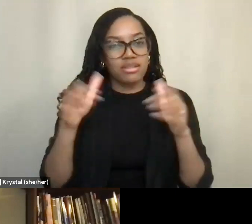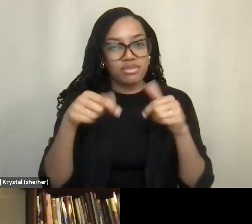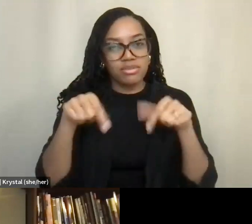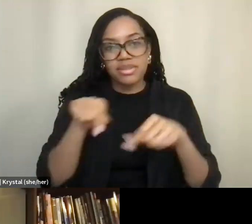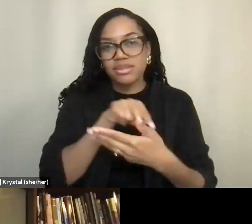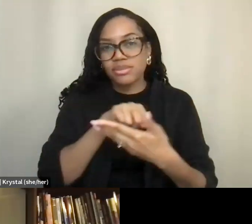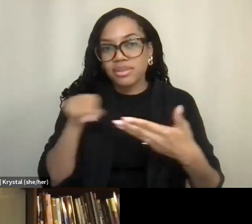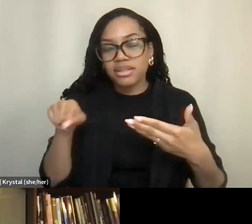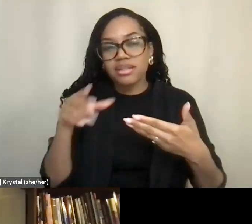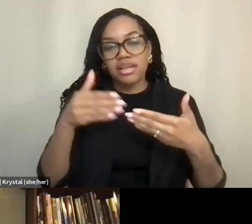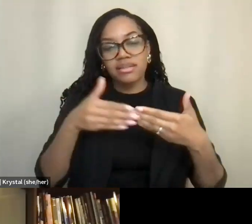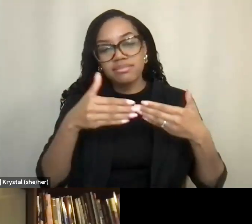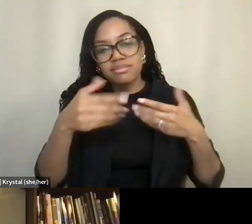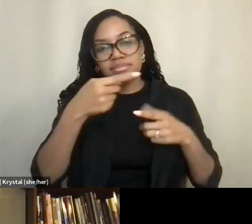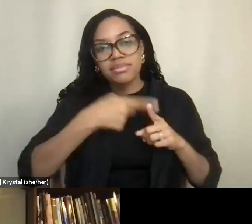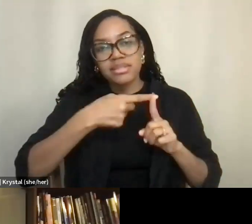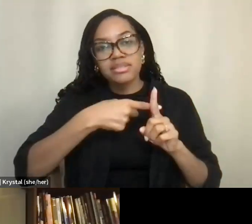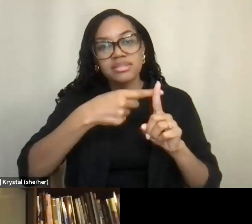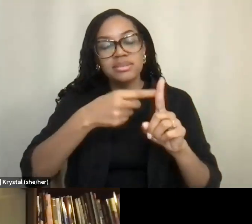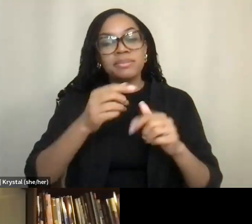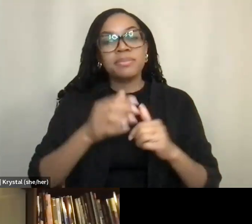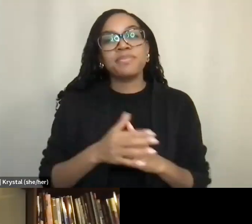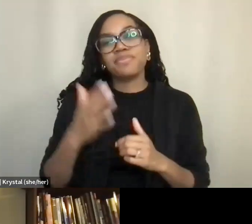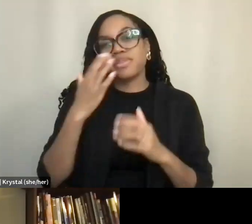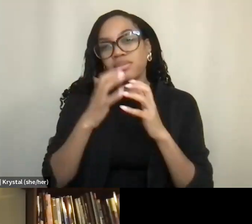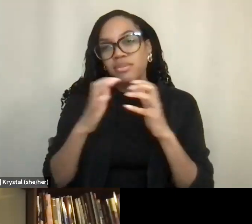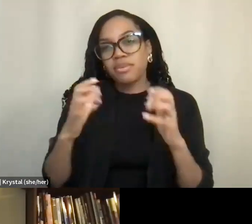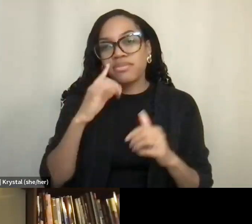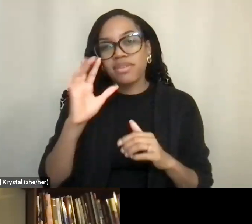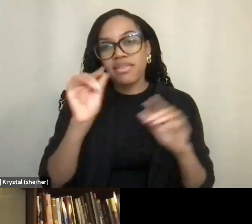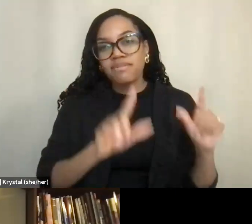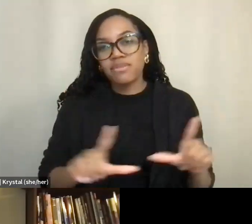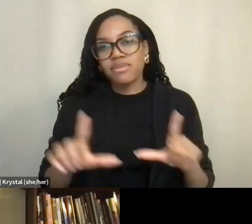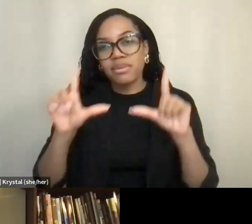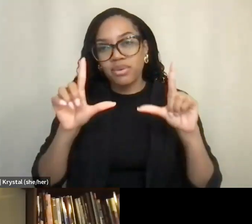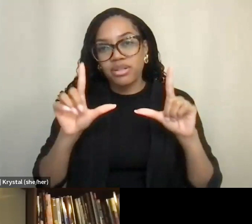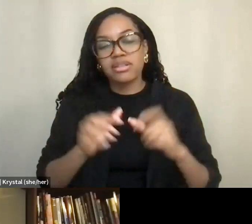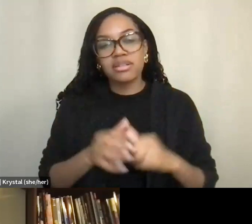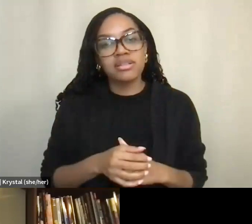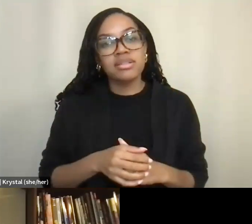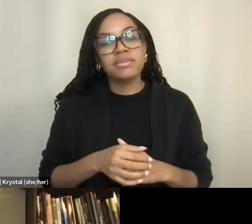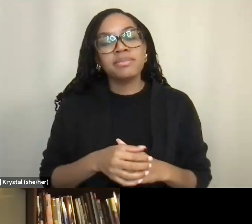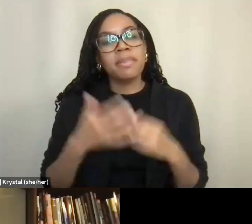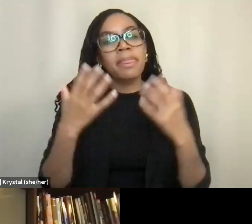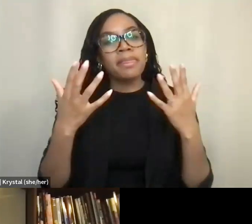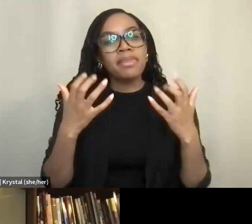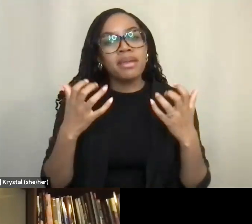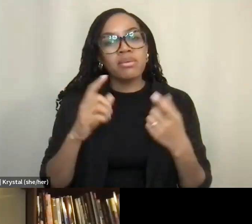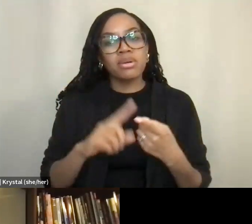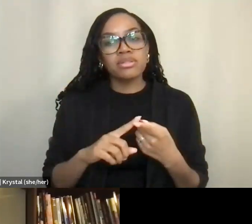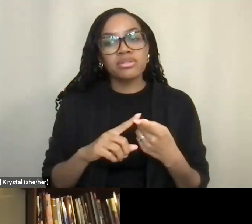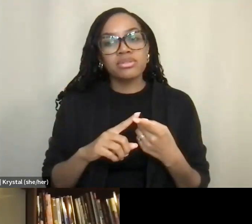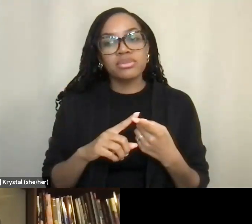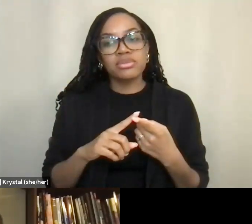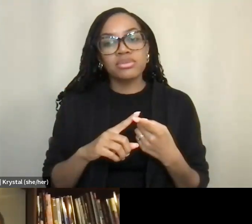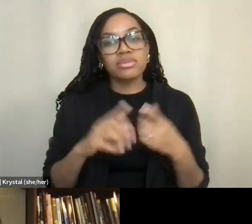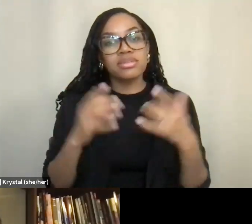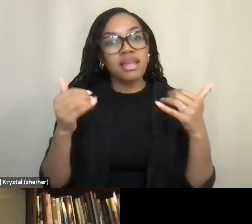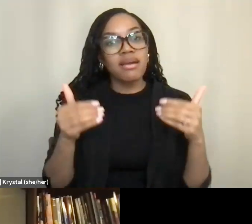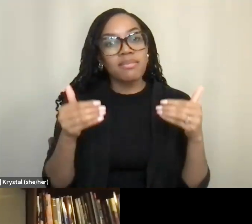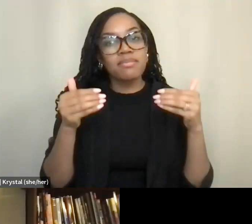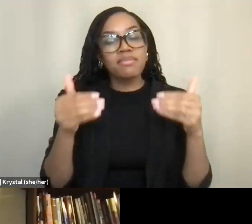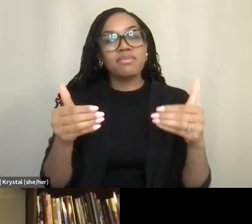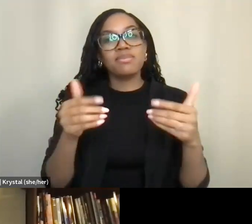in the weeks and months to come. Thank you for that framework. Sure. And I want to move to look